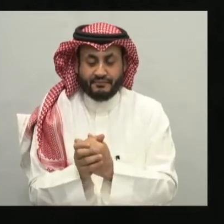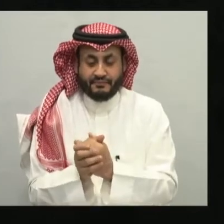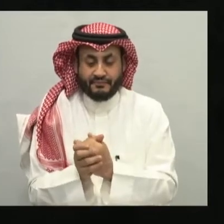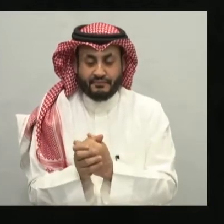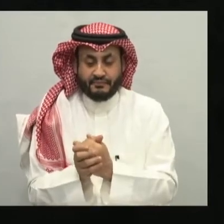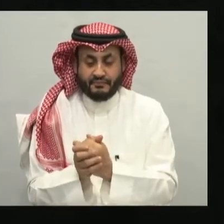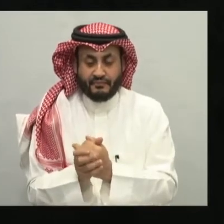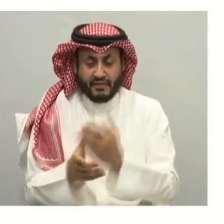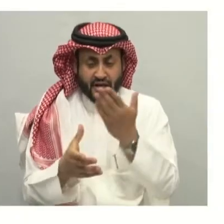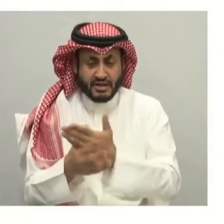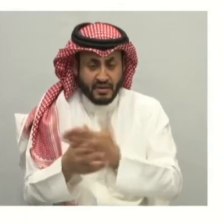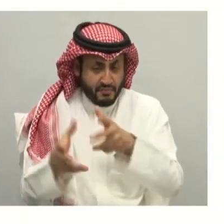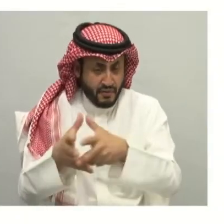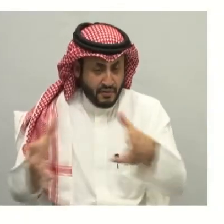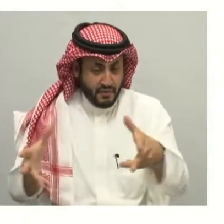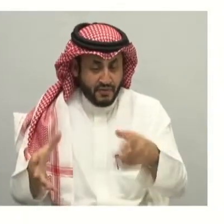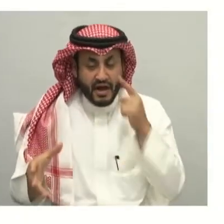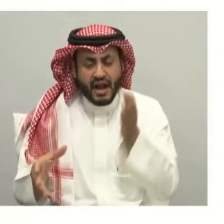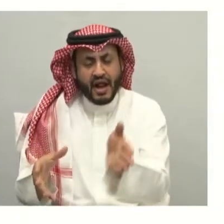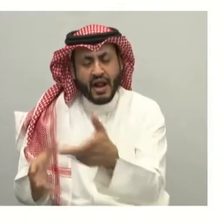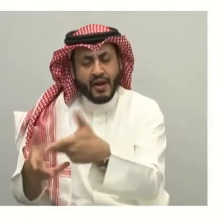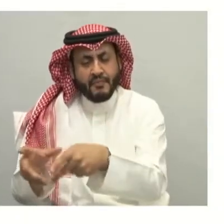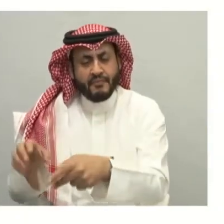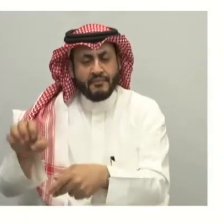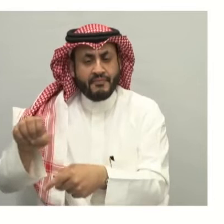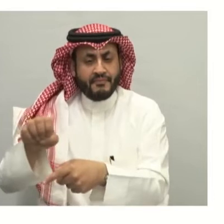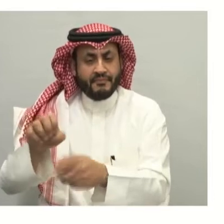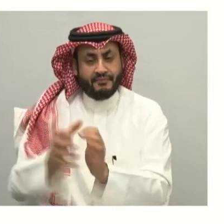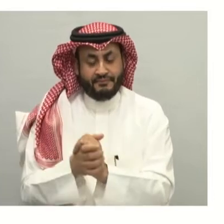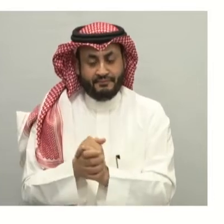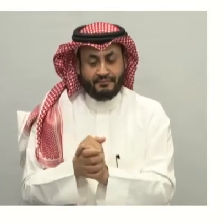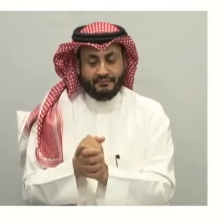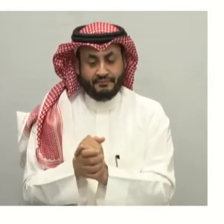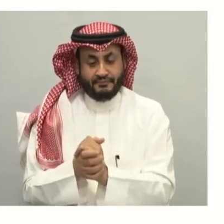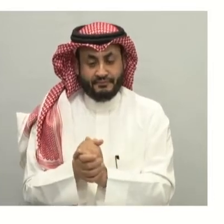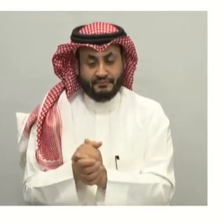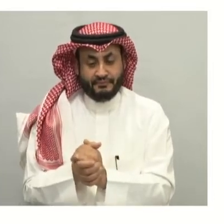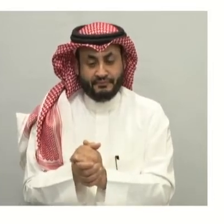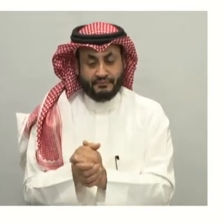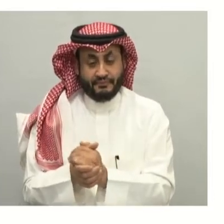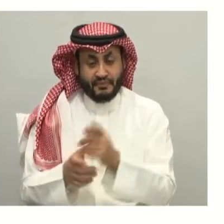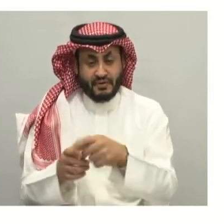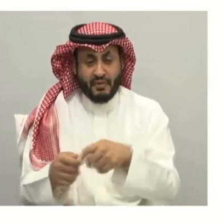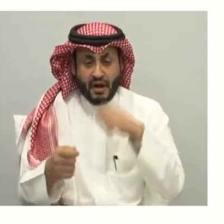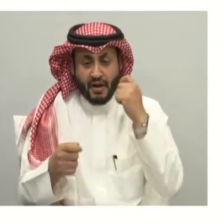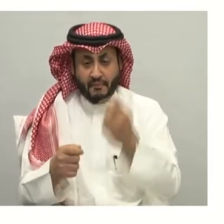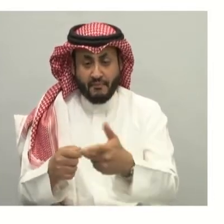Excellent, because we have the silent E. We can also call it the magic E.